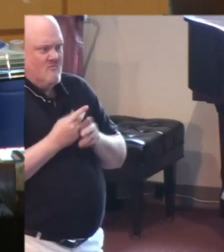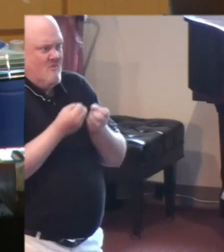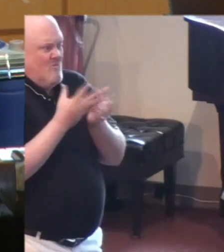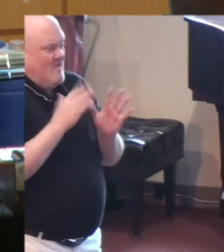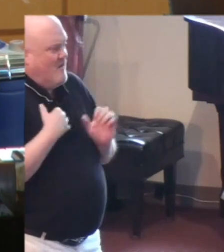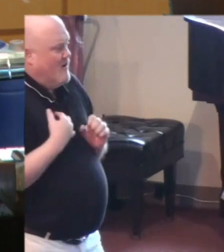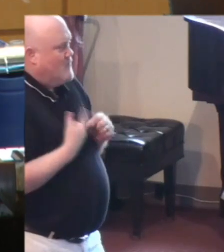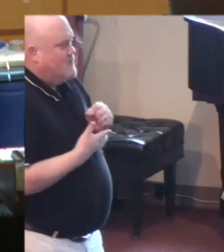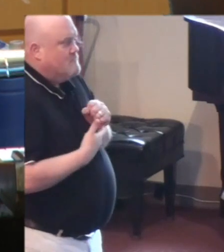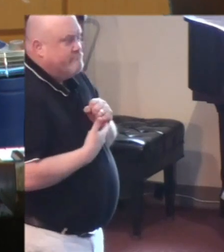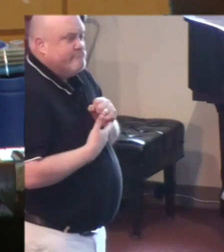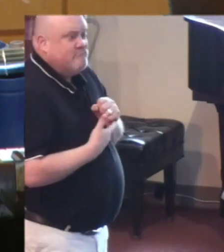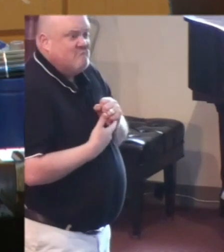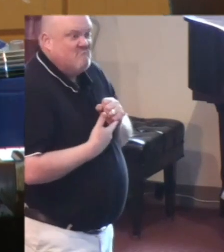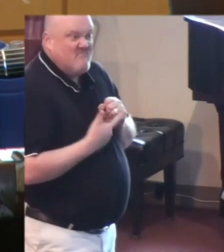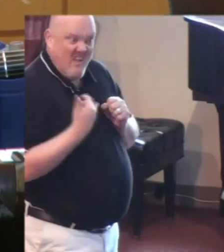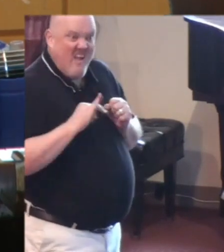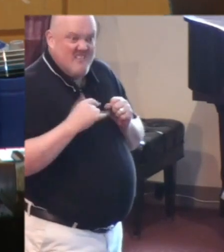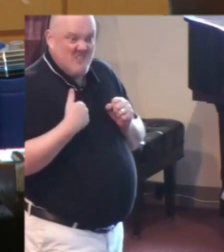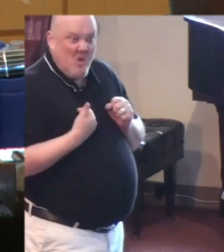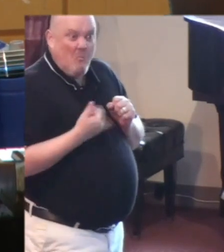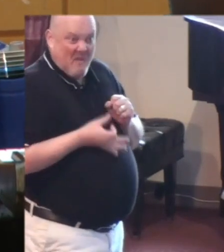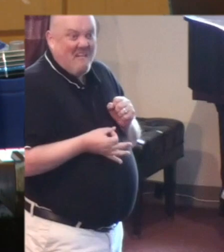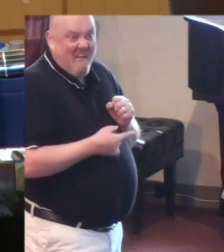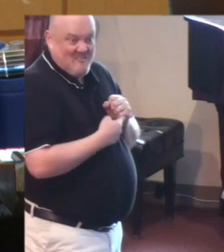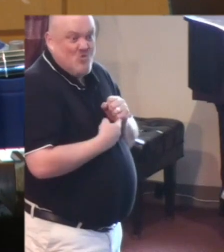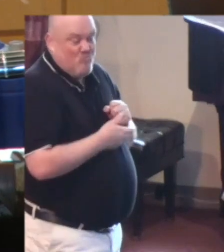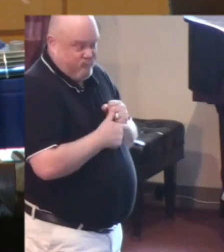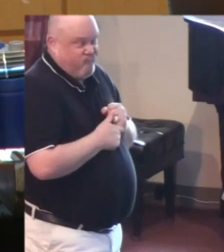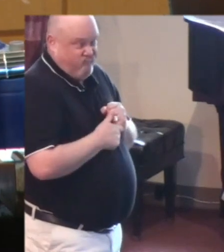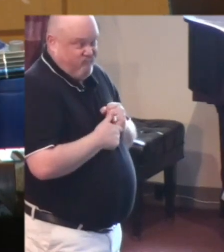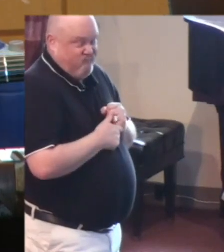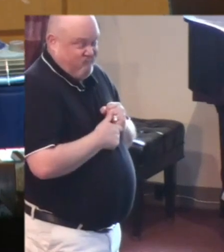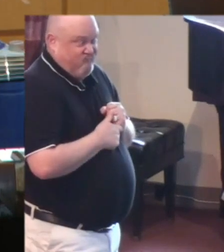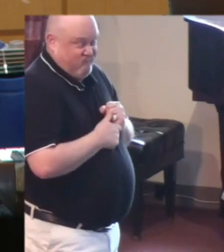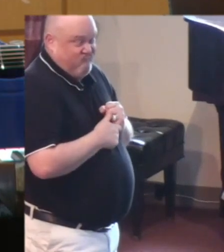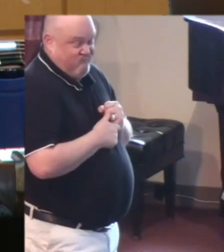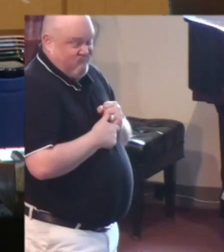rectum, you can still be anal retentive.